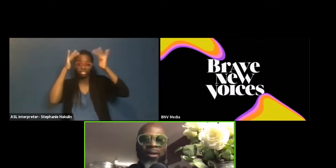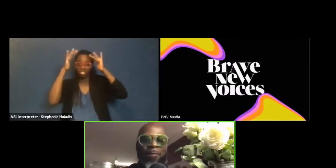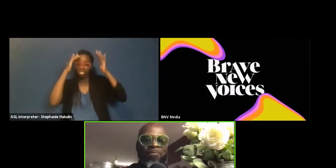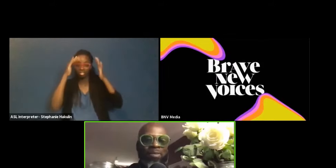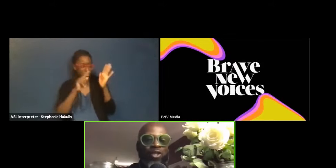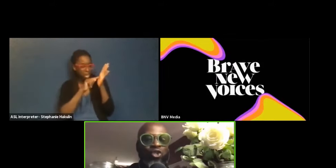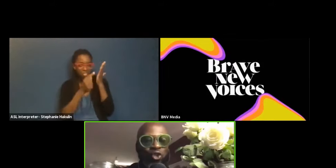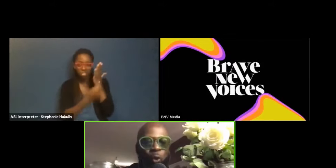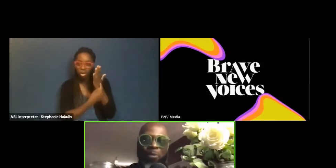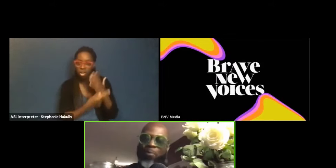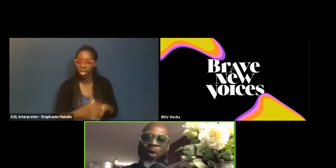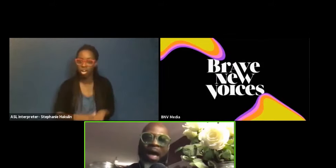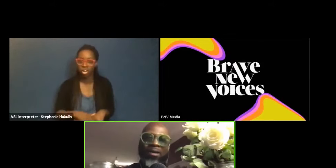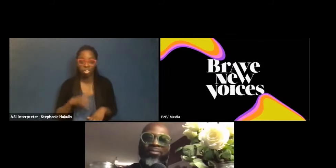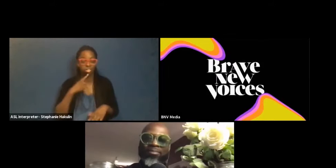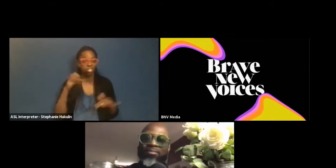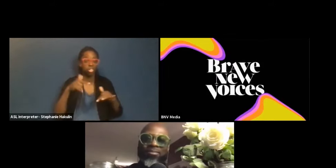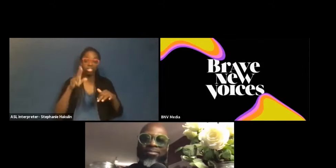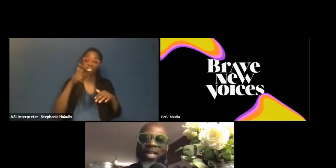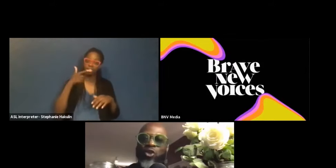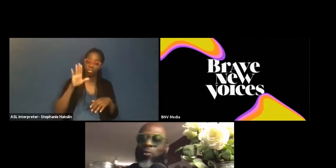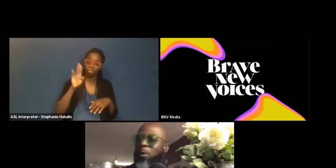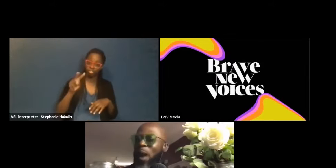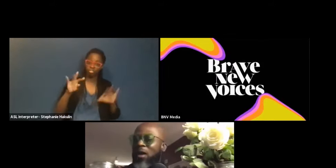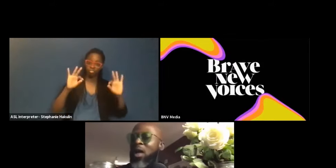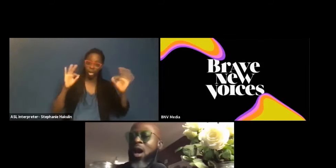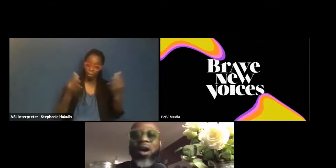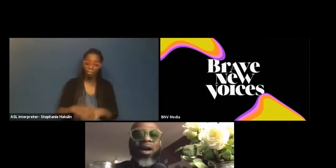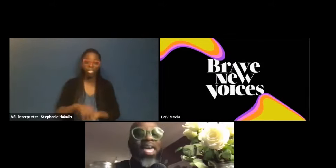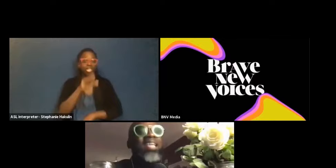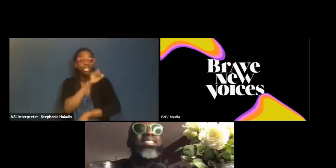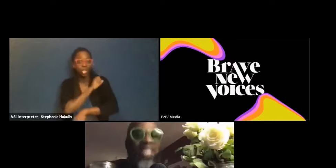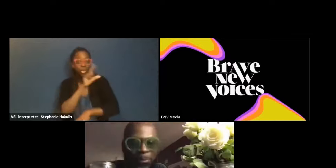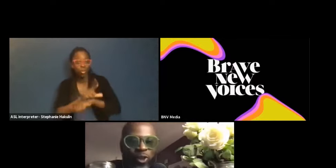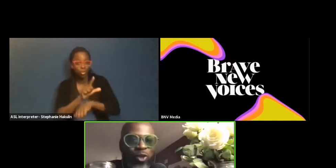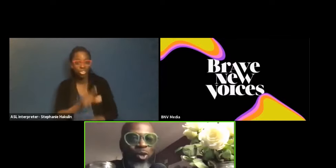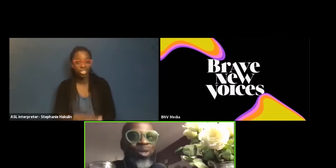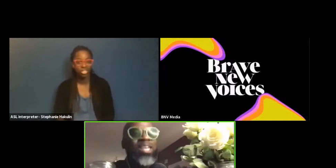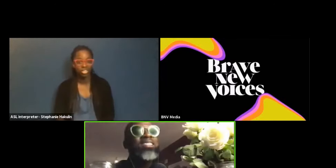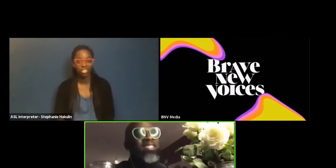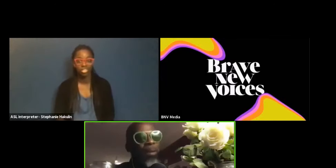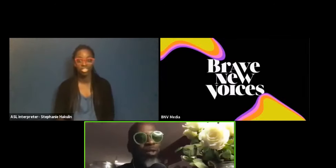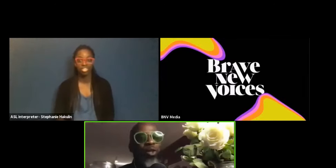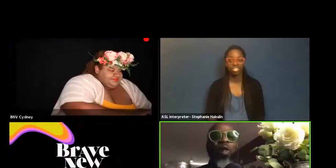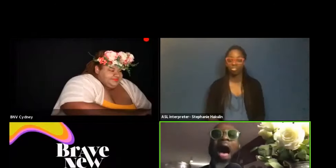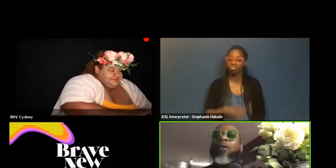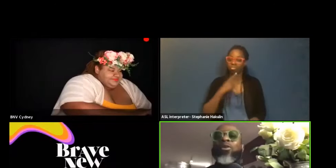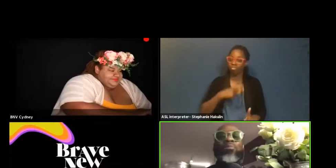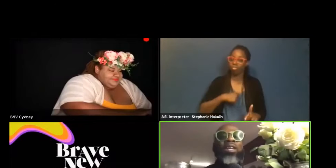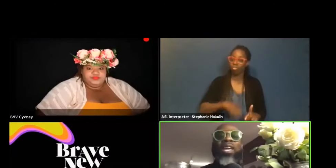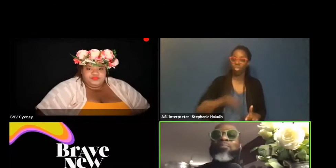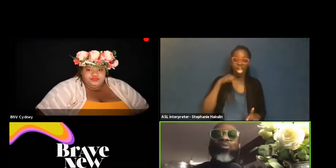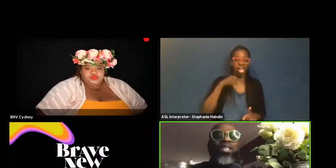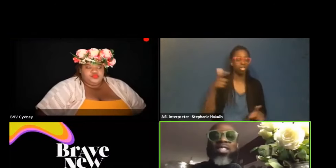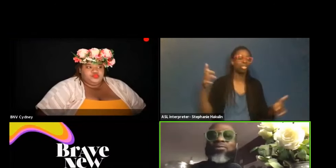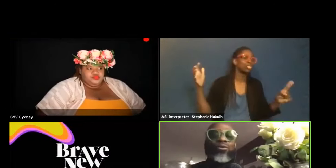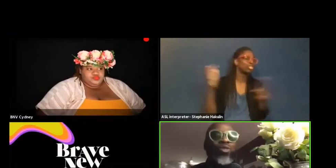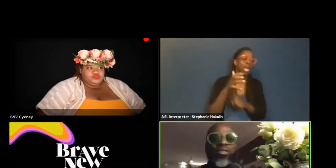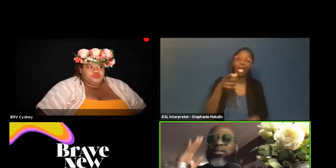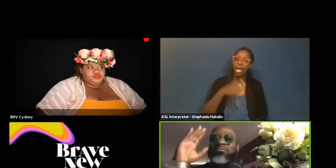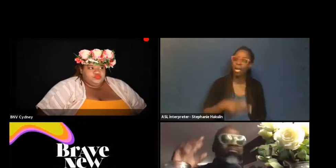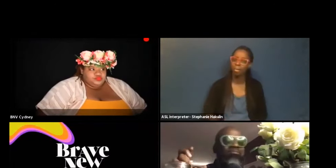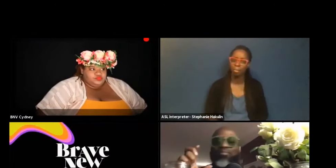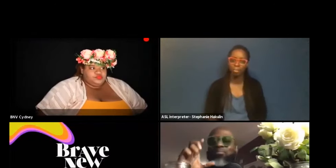Louis. Super proud. Super proud. Exceptional, exceptional. I would have been impressed